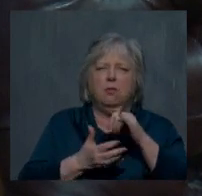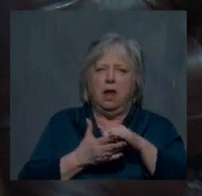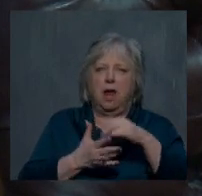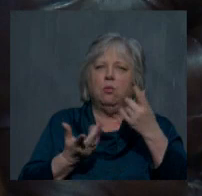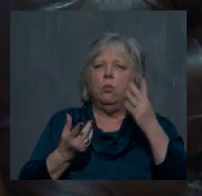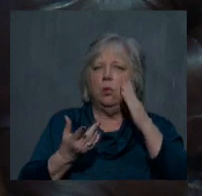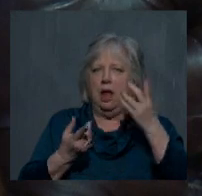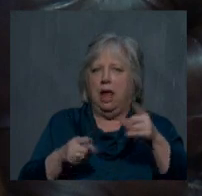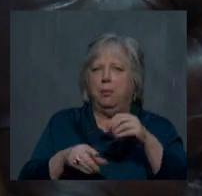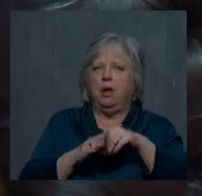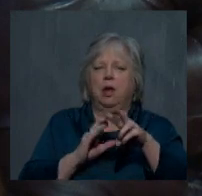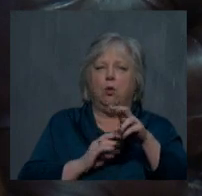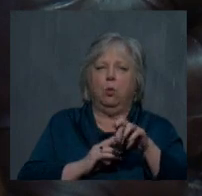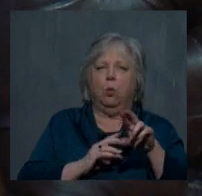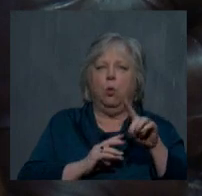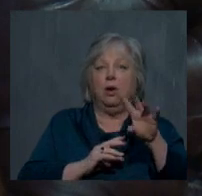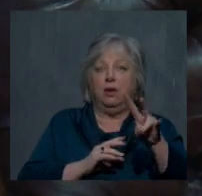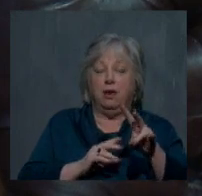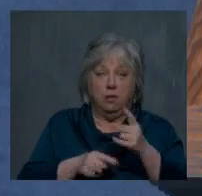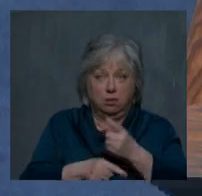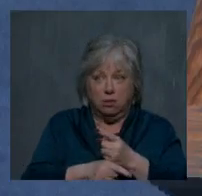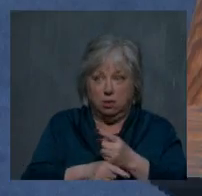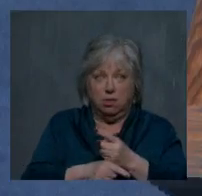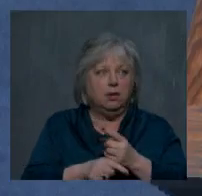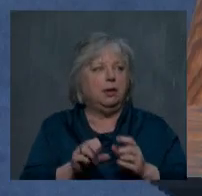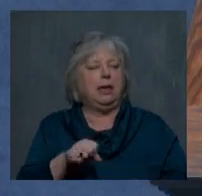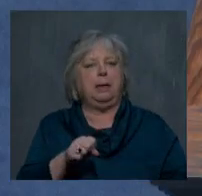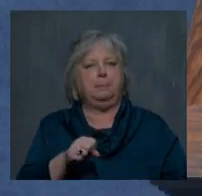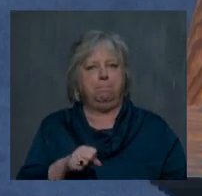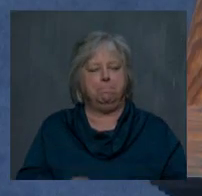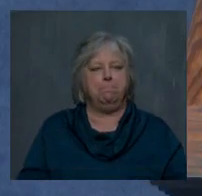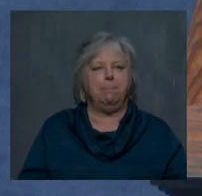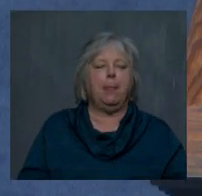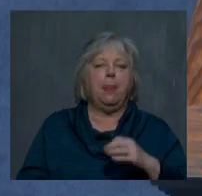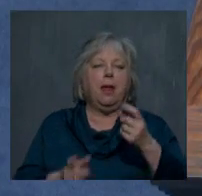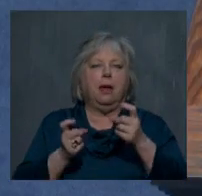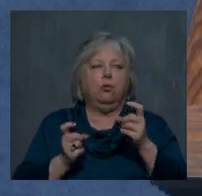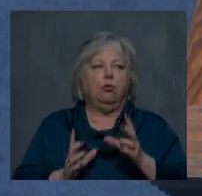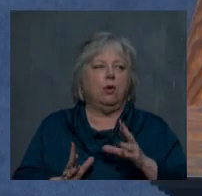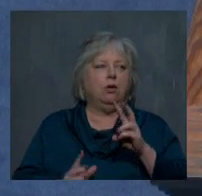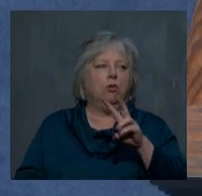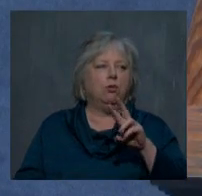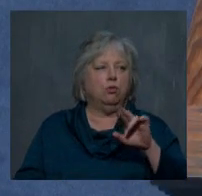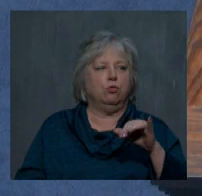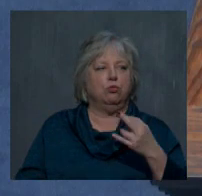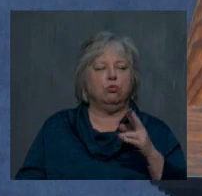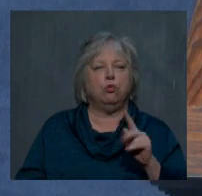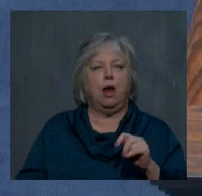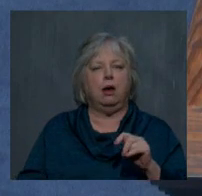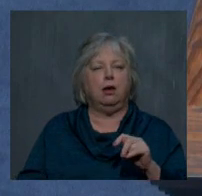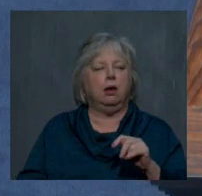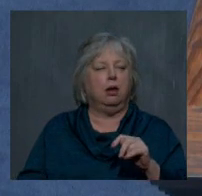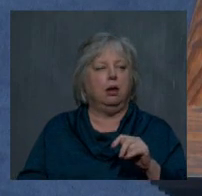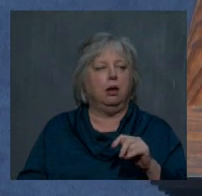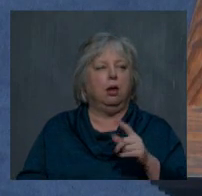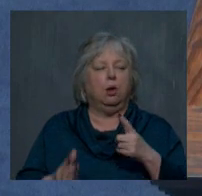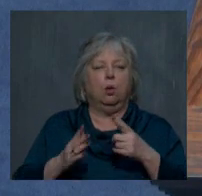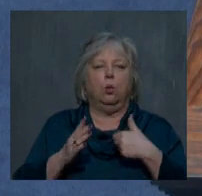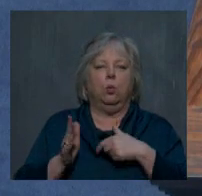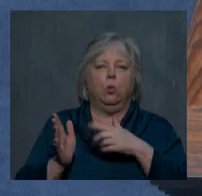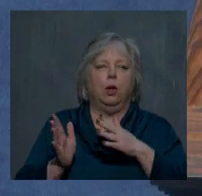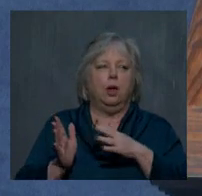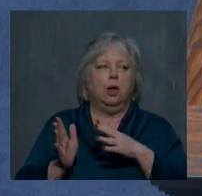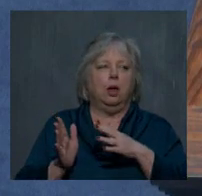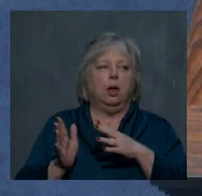7. And Am I right about that? Yeah. Okay. Yes, and Director Wright, what we plan on